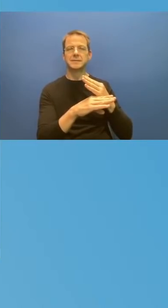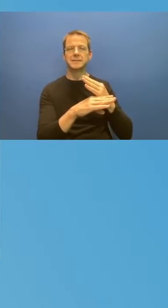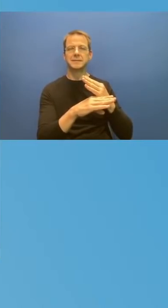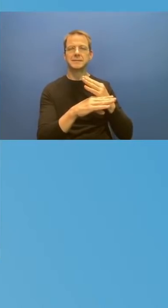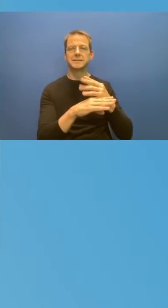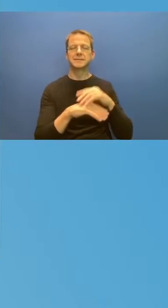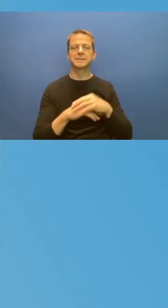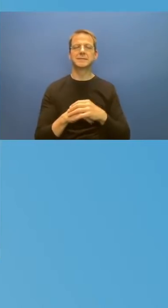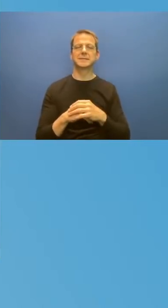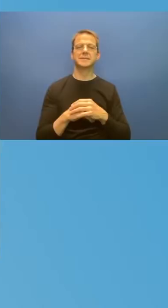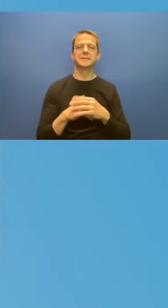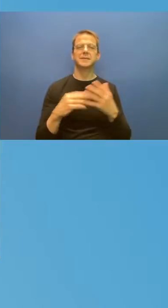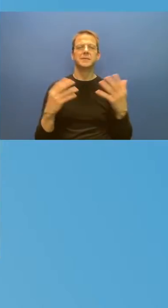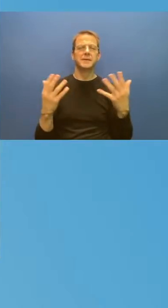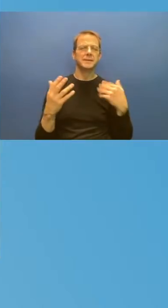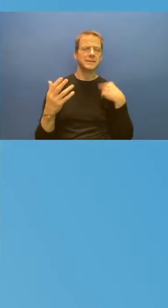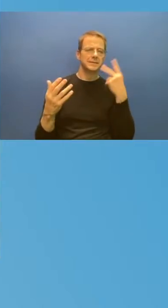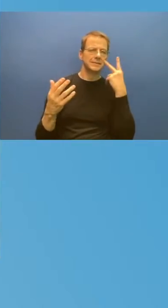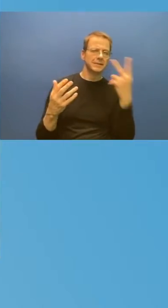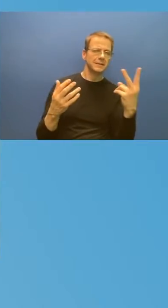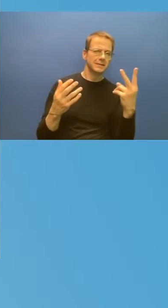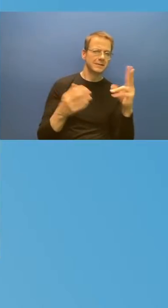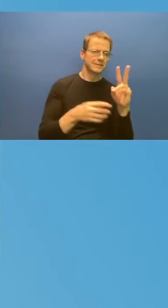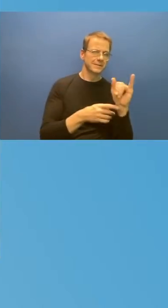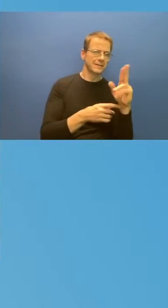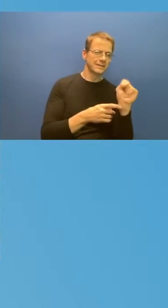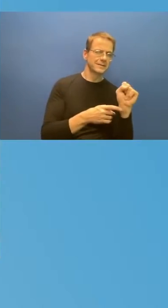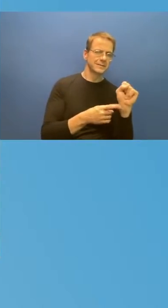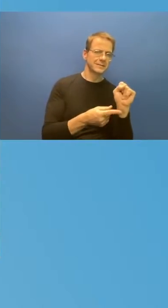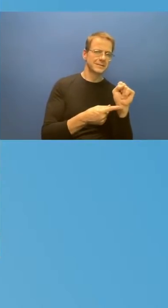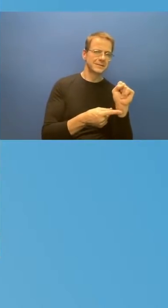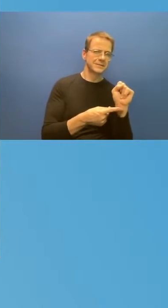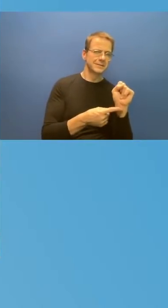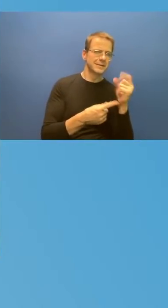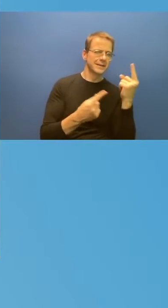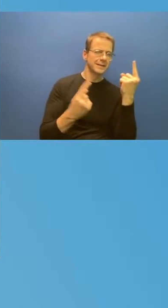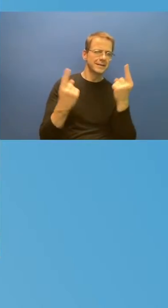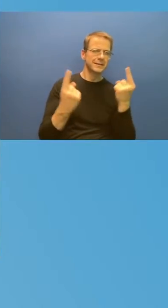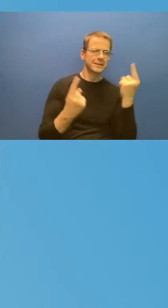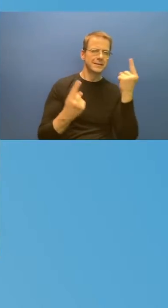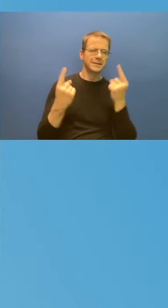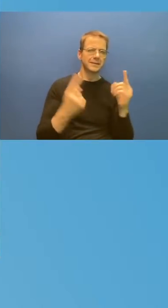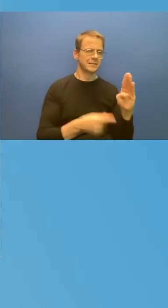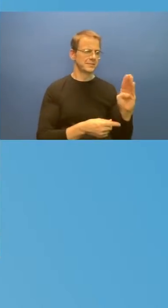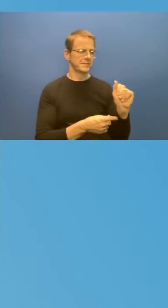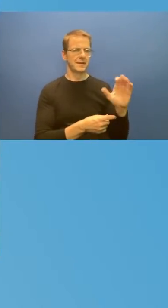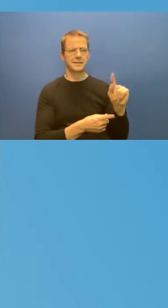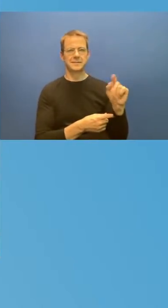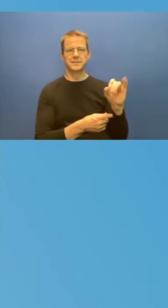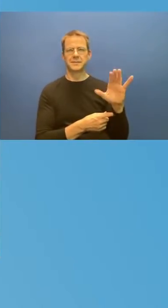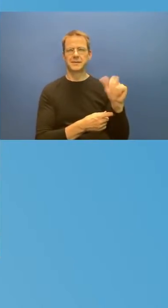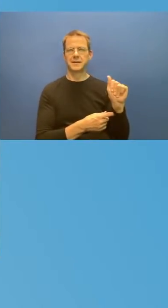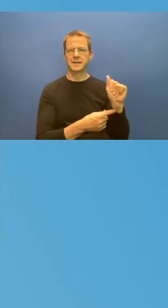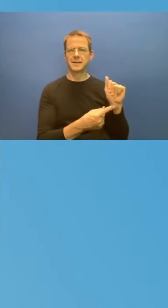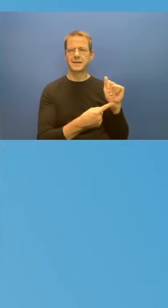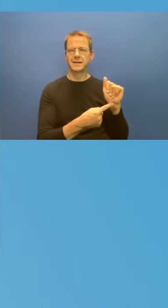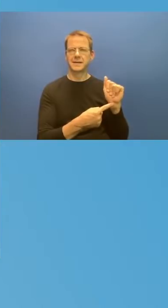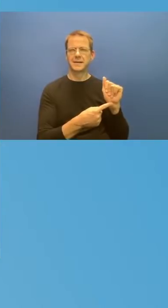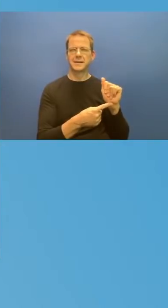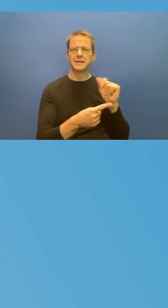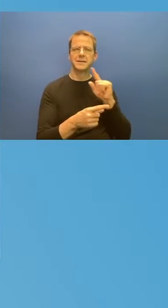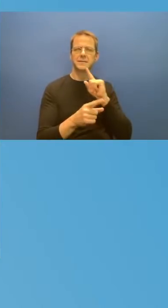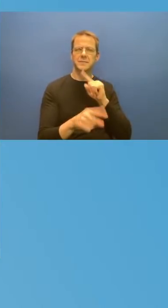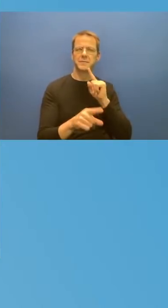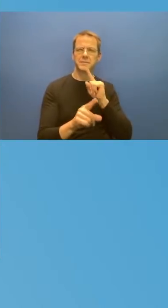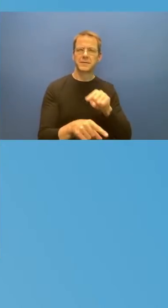bacteria have an active metabolism. They respond basically instantaneously to their environments in the same way that, or very